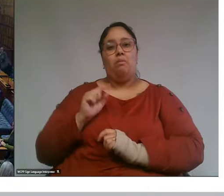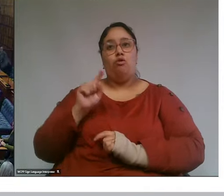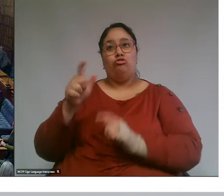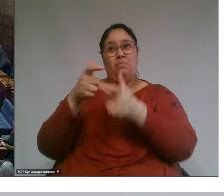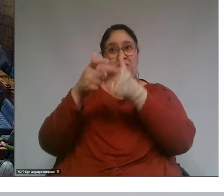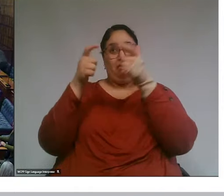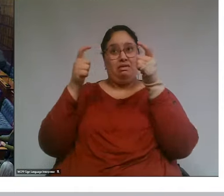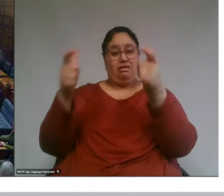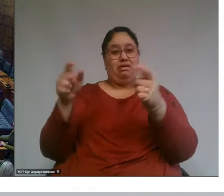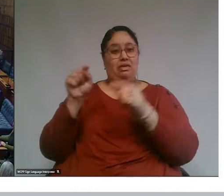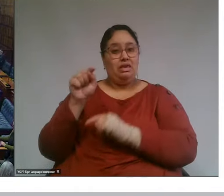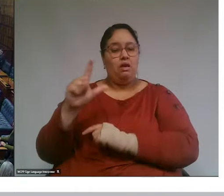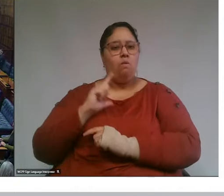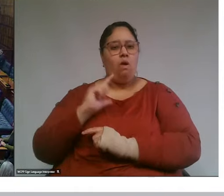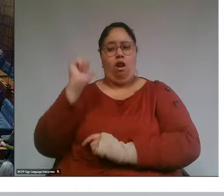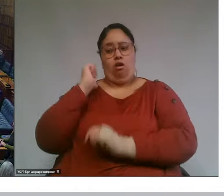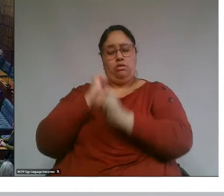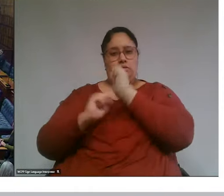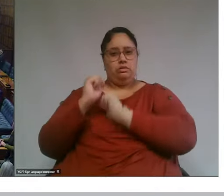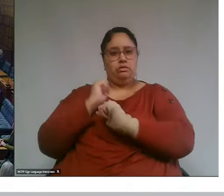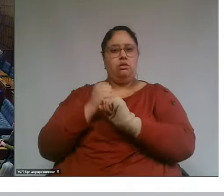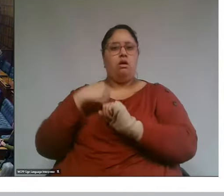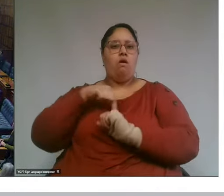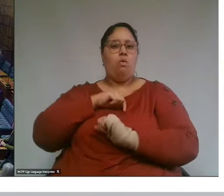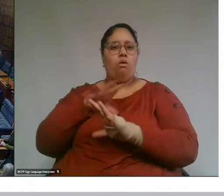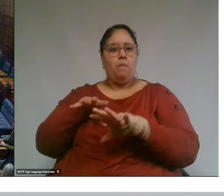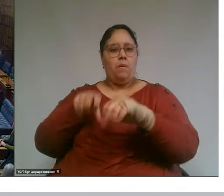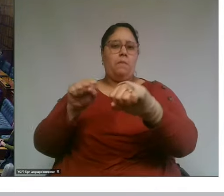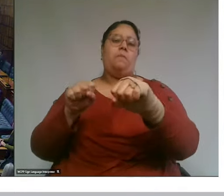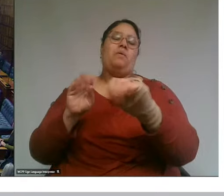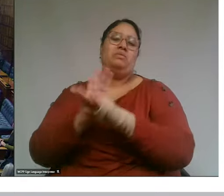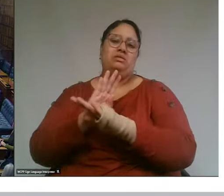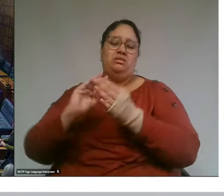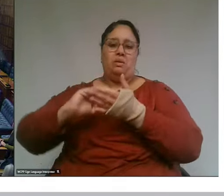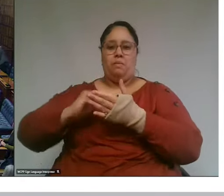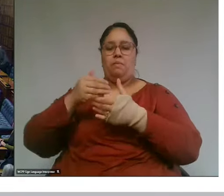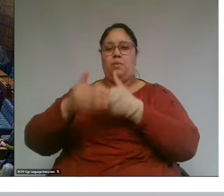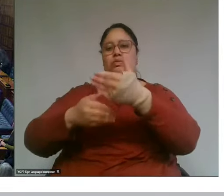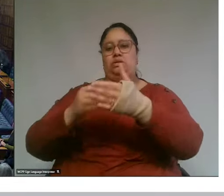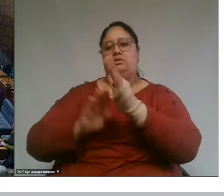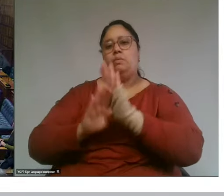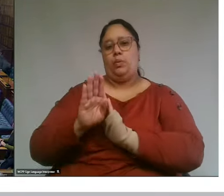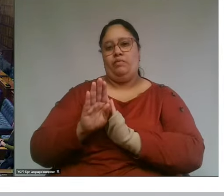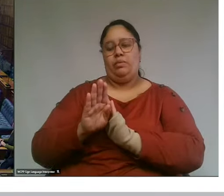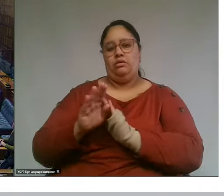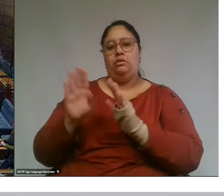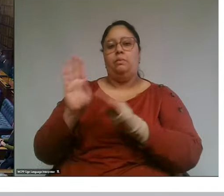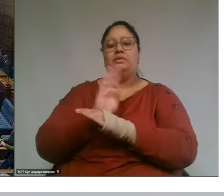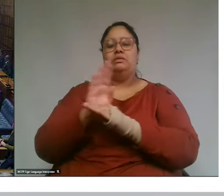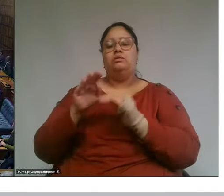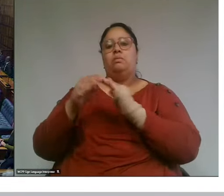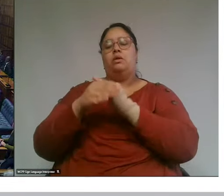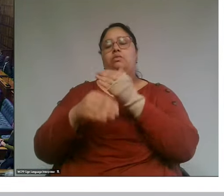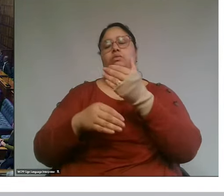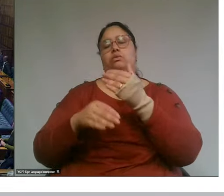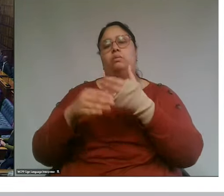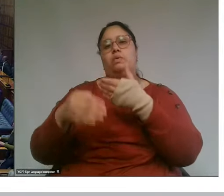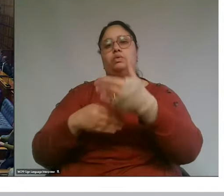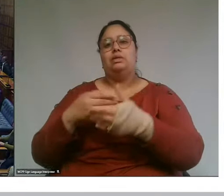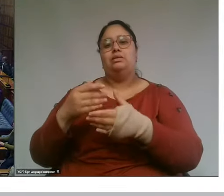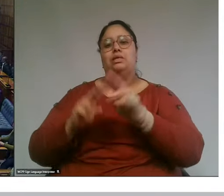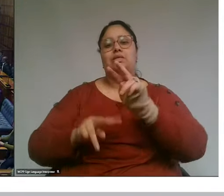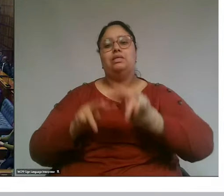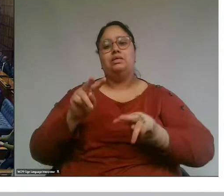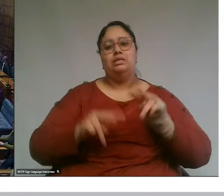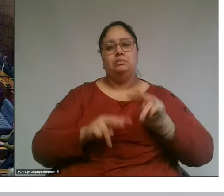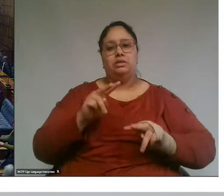ones because last year we did we first undertook a business process Improvement a business process assessment um exercise where we